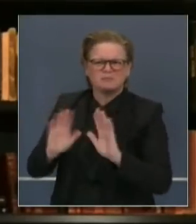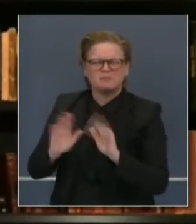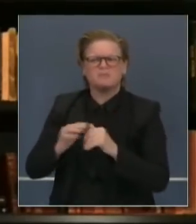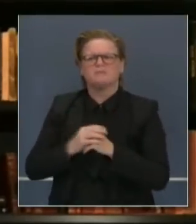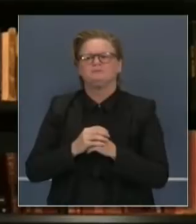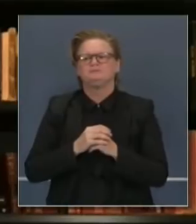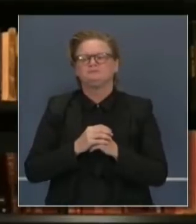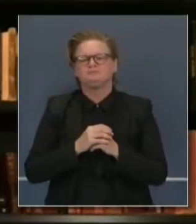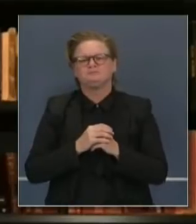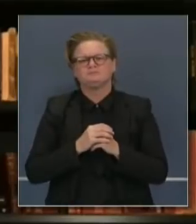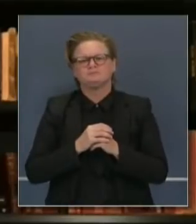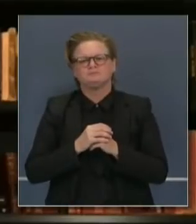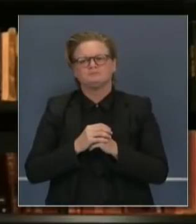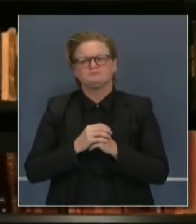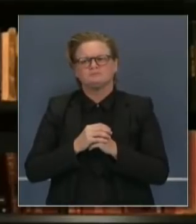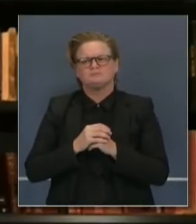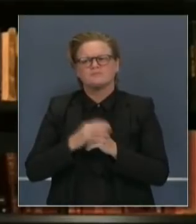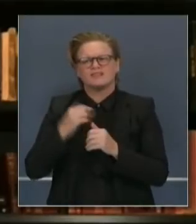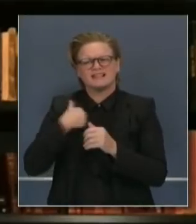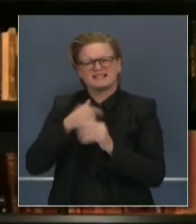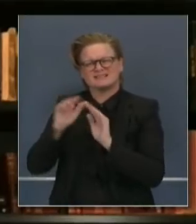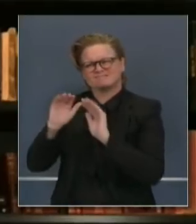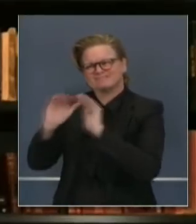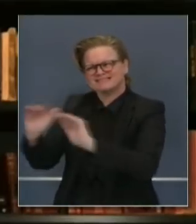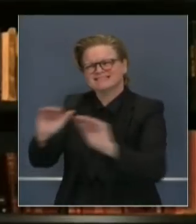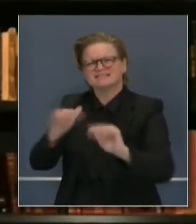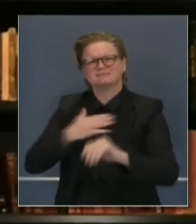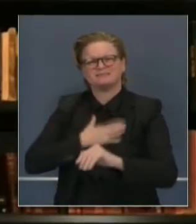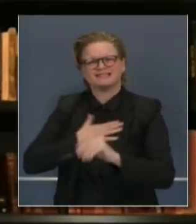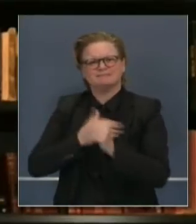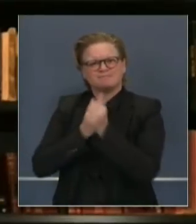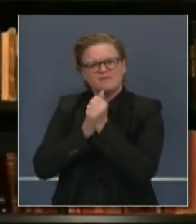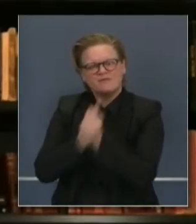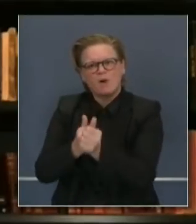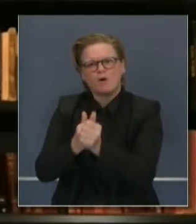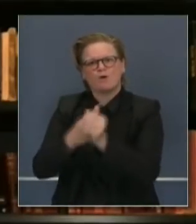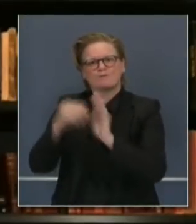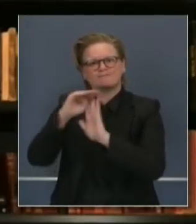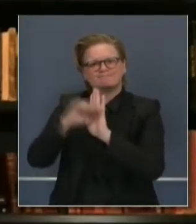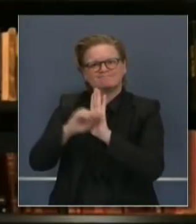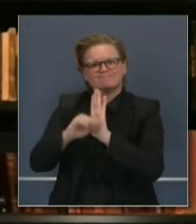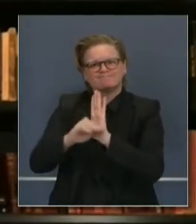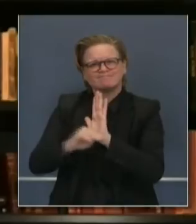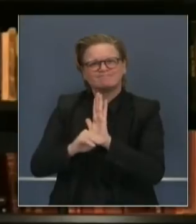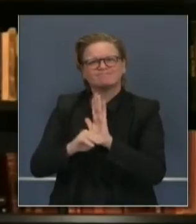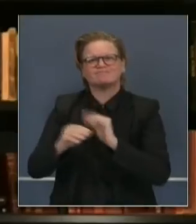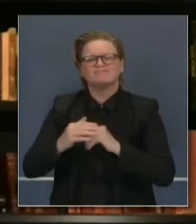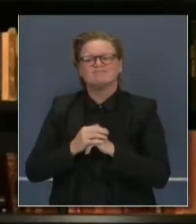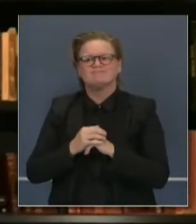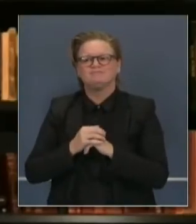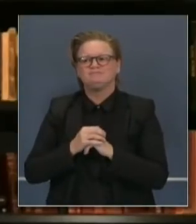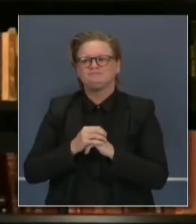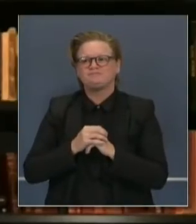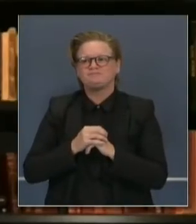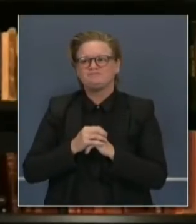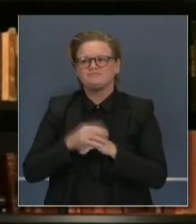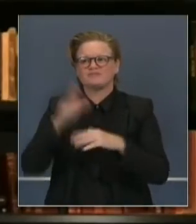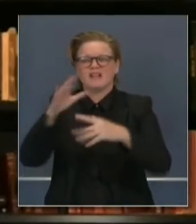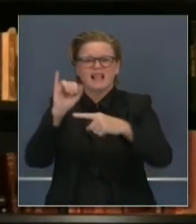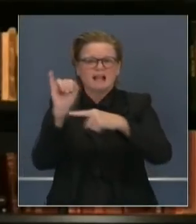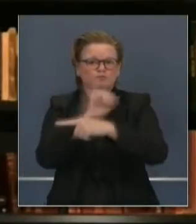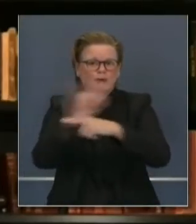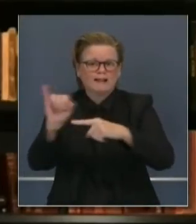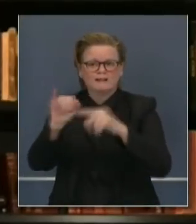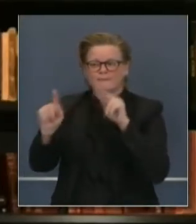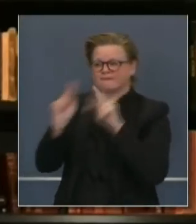really about getting people into compliance. And they're doing their part as well. So both from a sector perspective and industry perspective, both